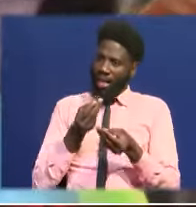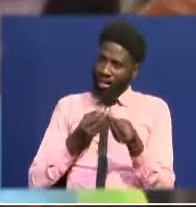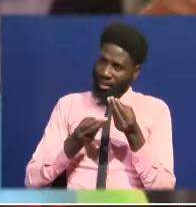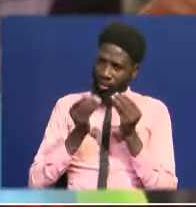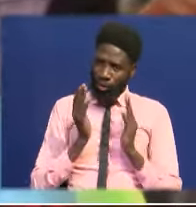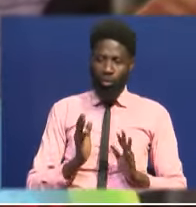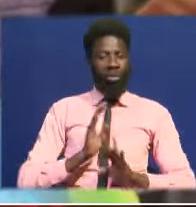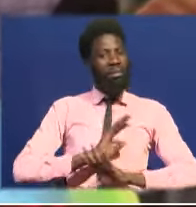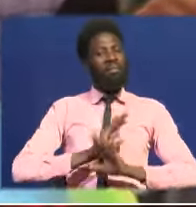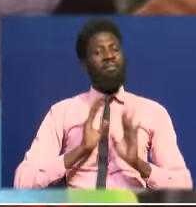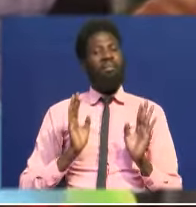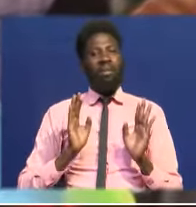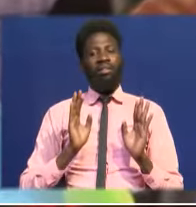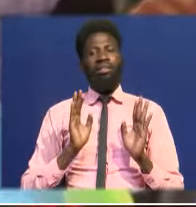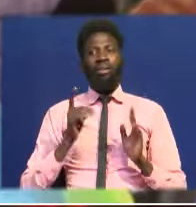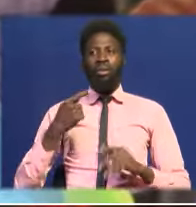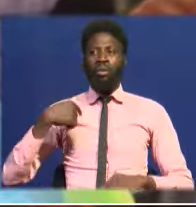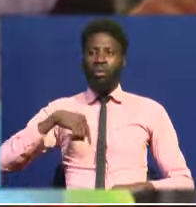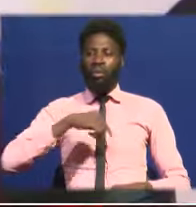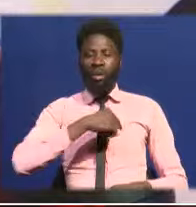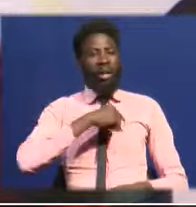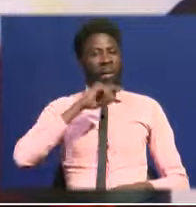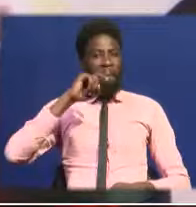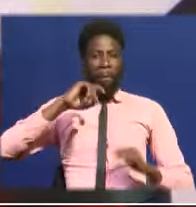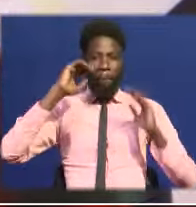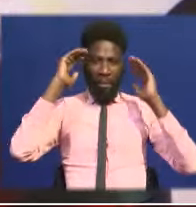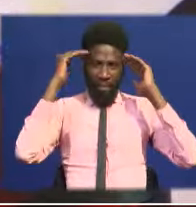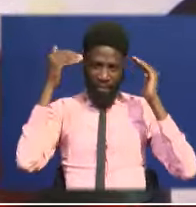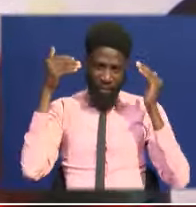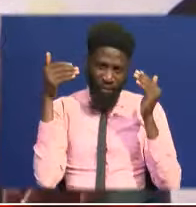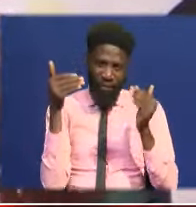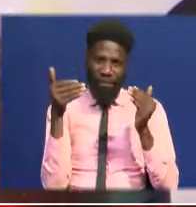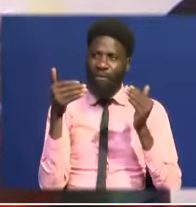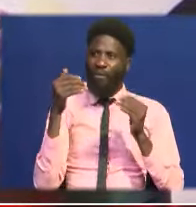speaking. We must be focused on studying on what